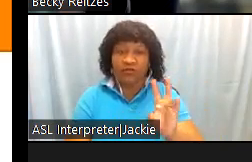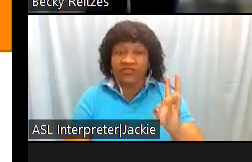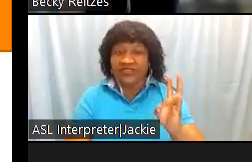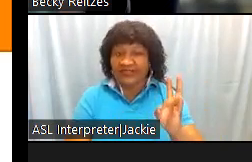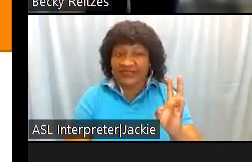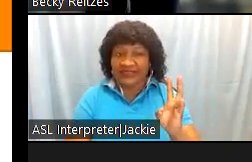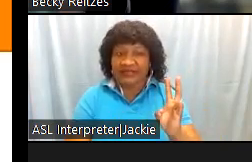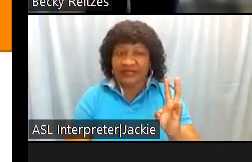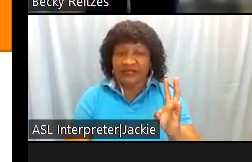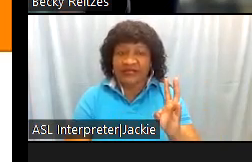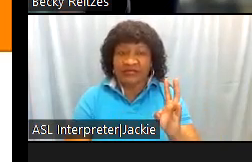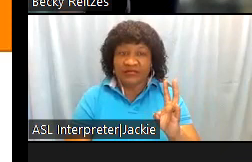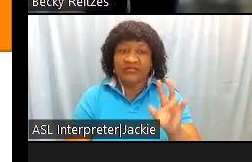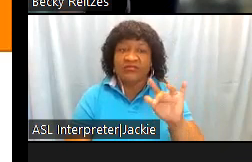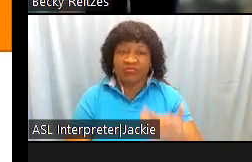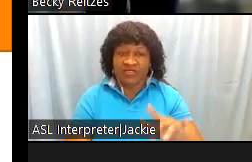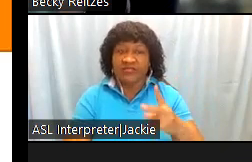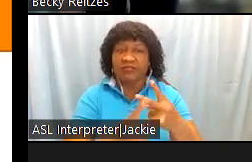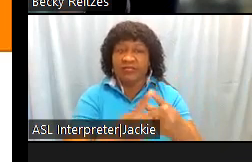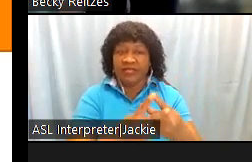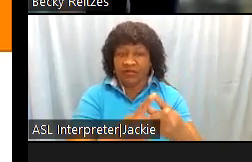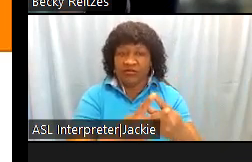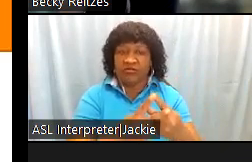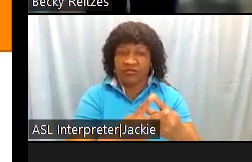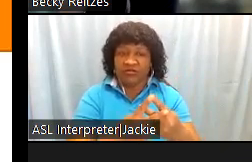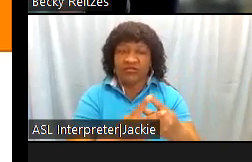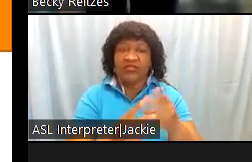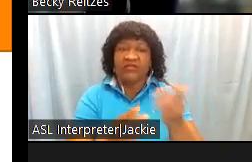1-800-525-0127. You would press pound, and language